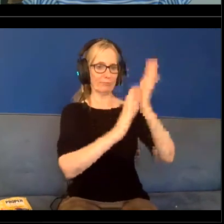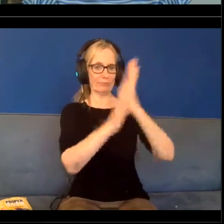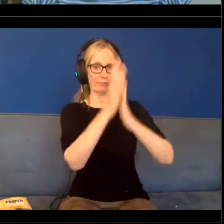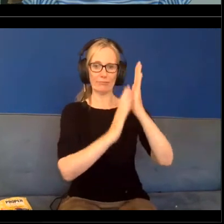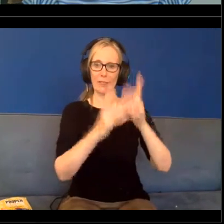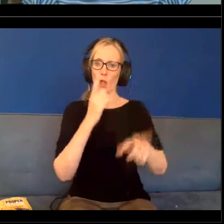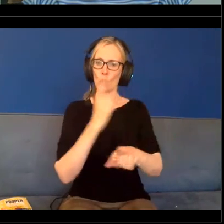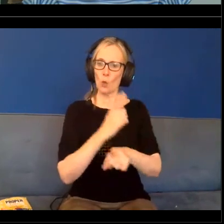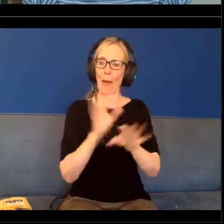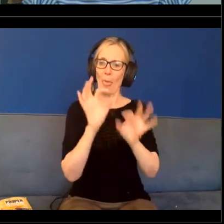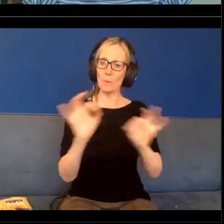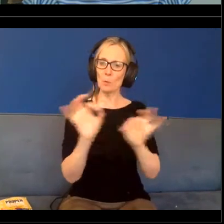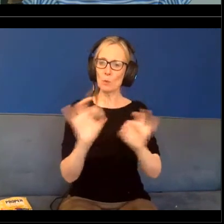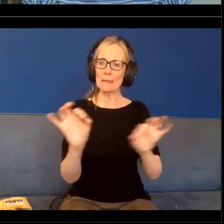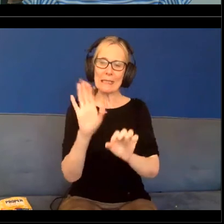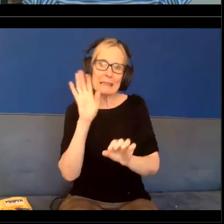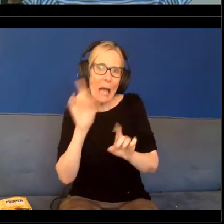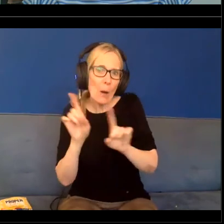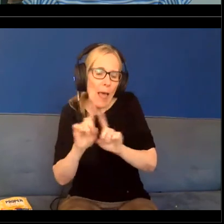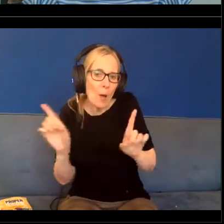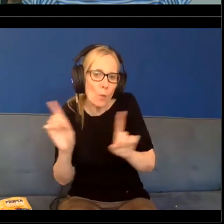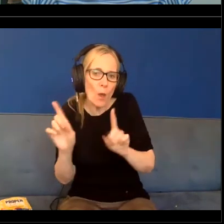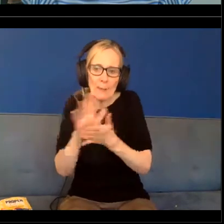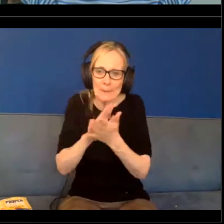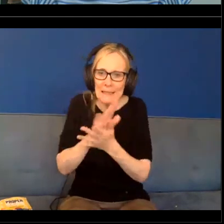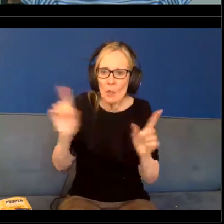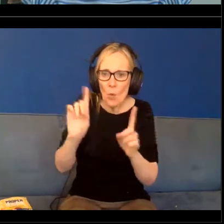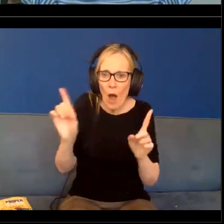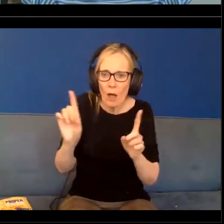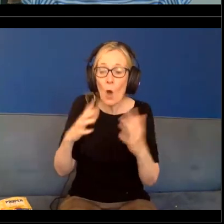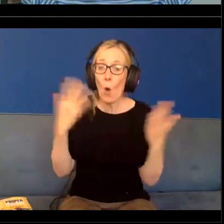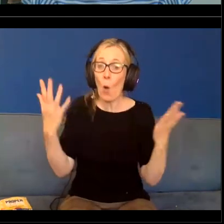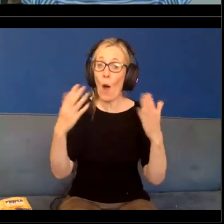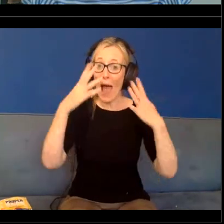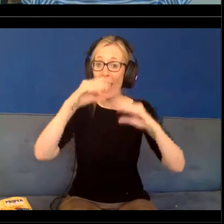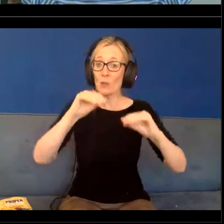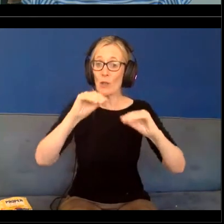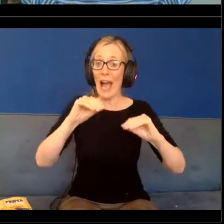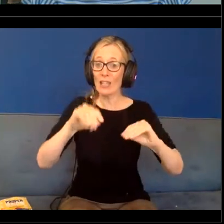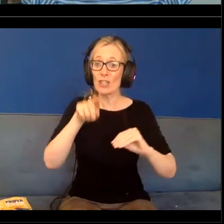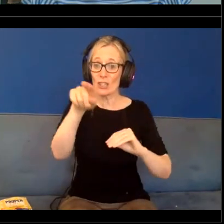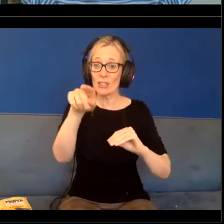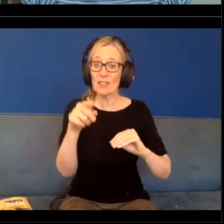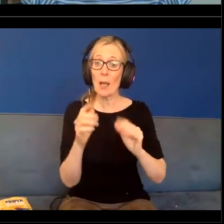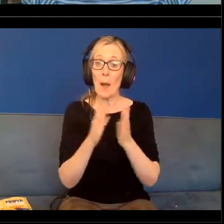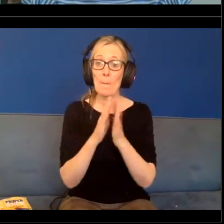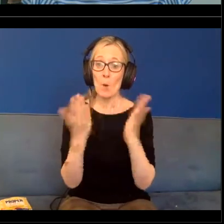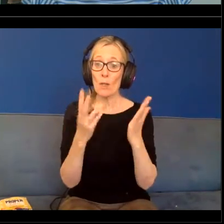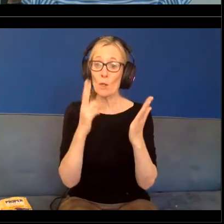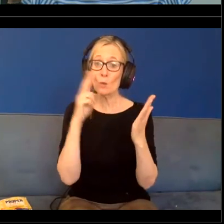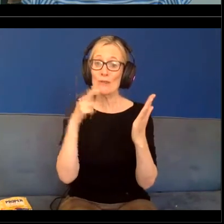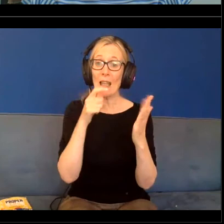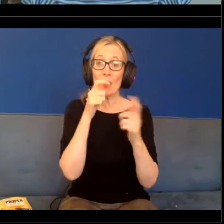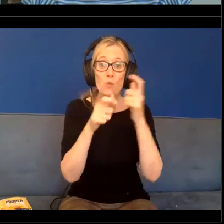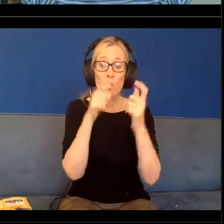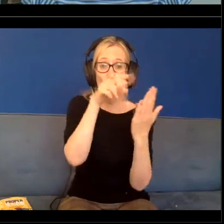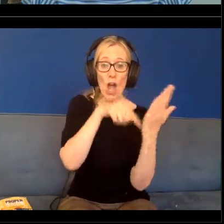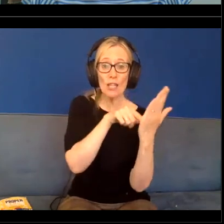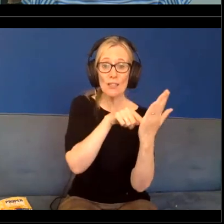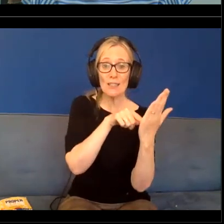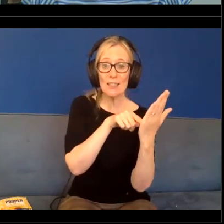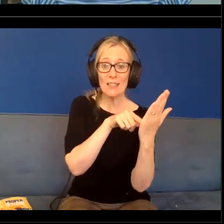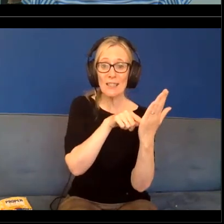but in education, if you're reading a book, for example, you can see words here. But there's no difference